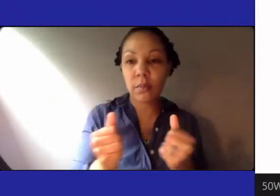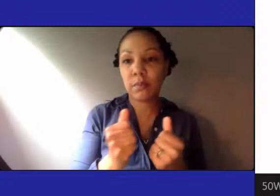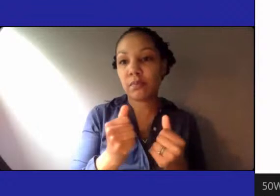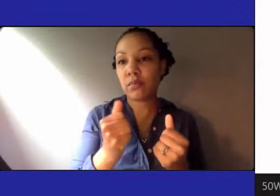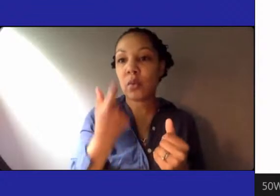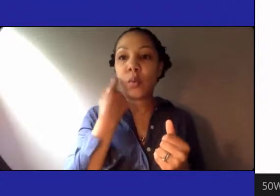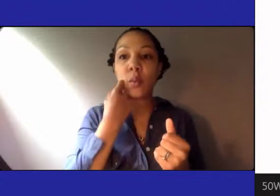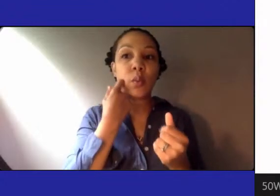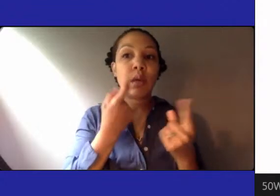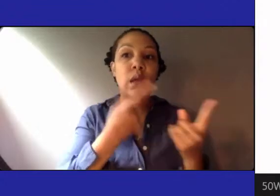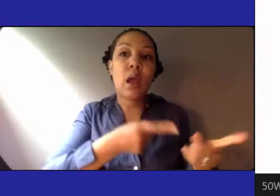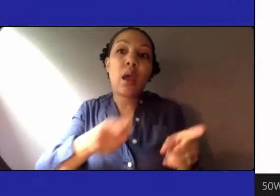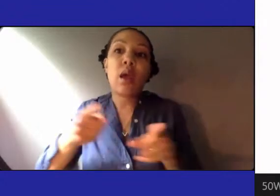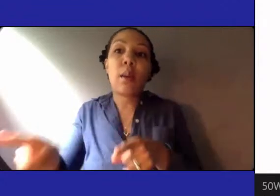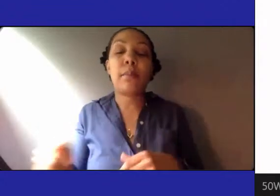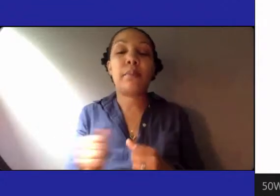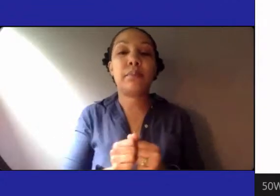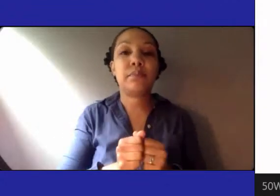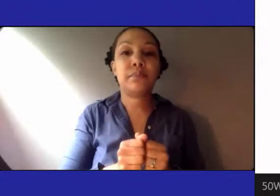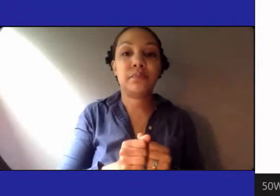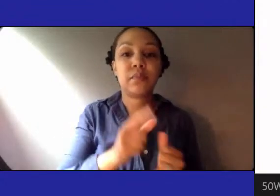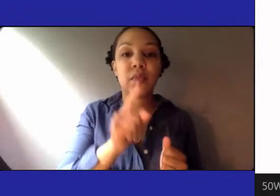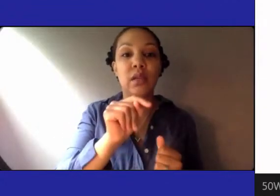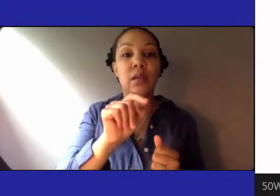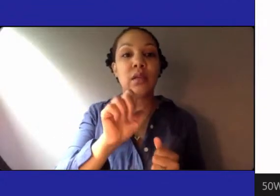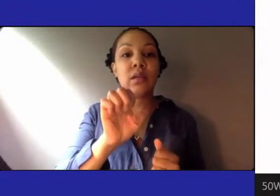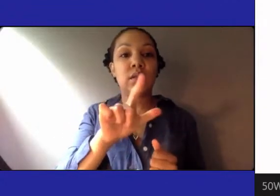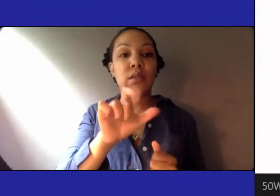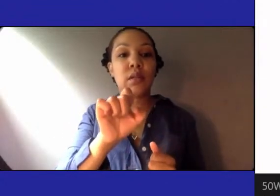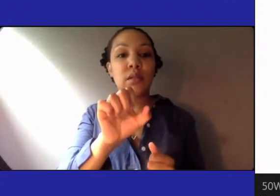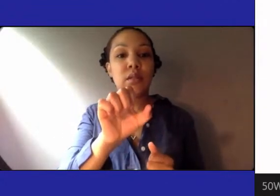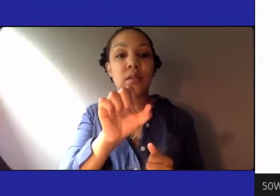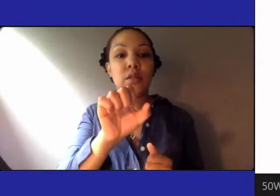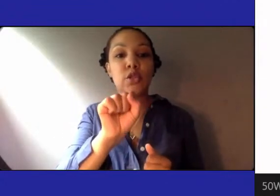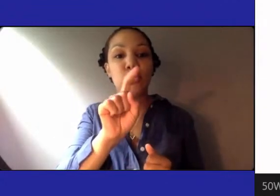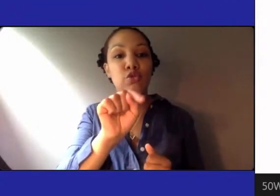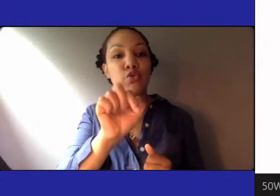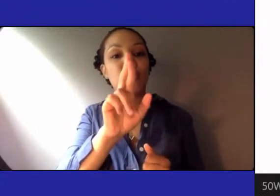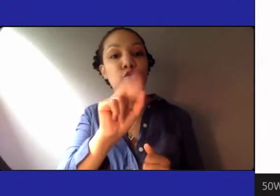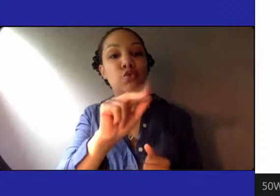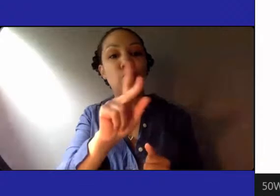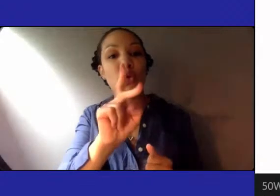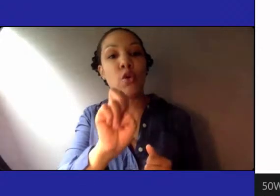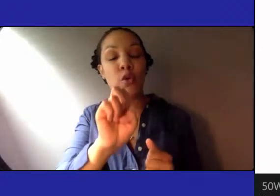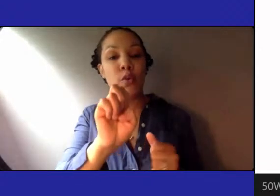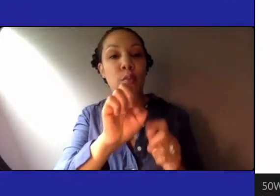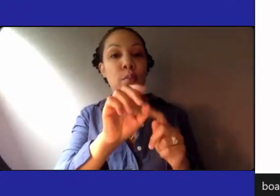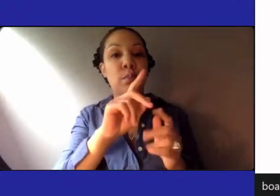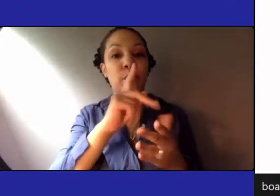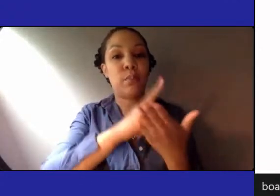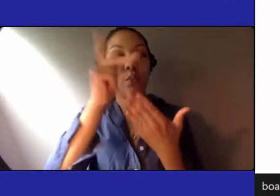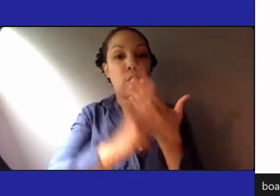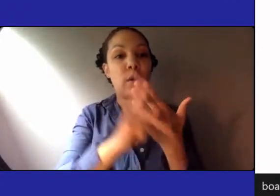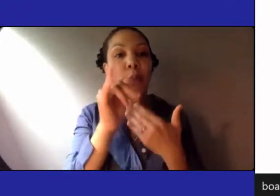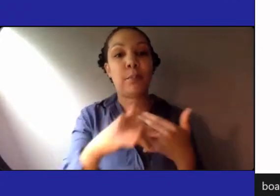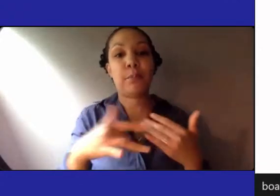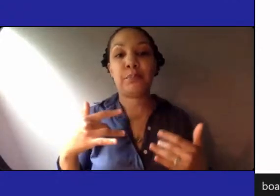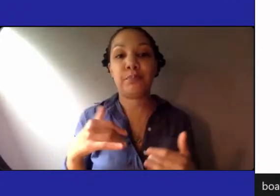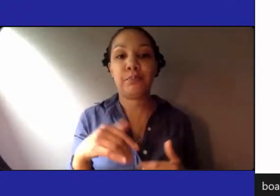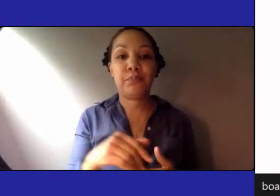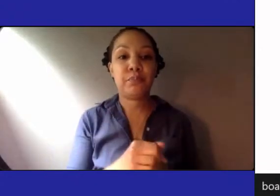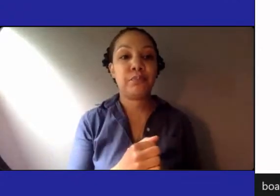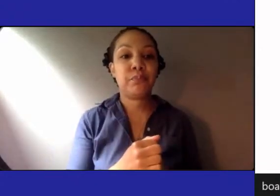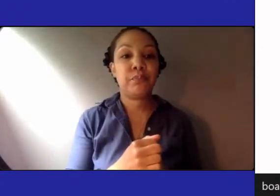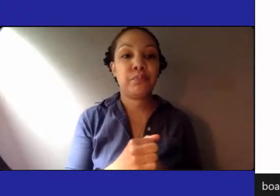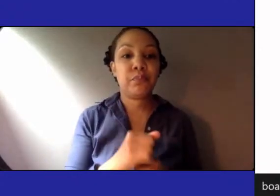program. Dr. Bell? Sure, yeah. Kalisha, do we have the other version? This is the one.